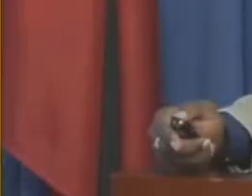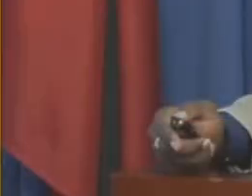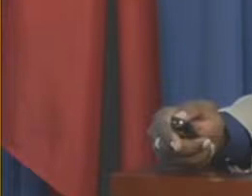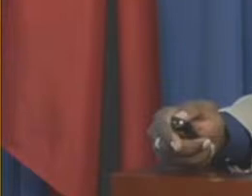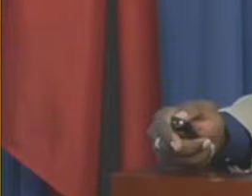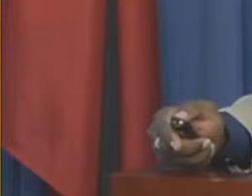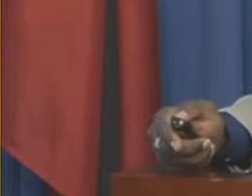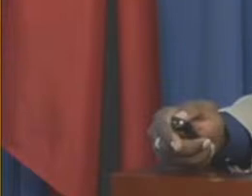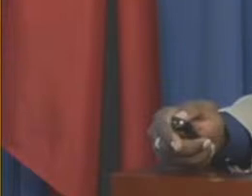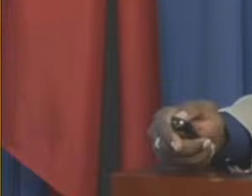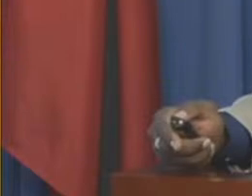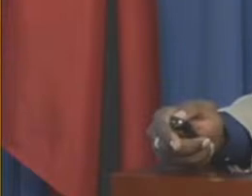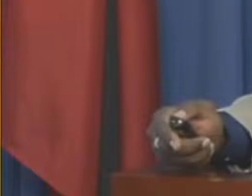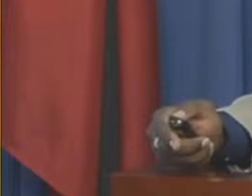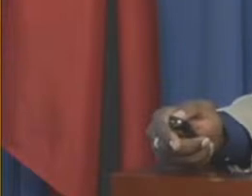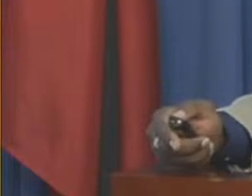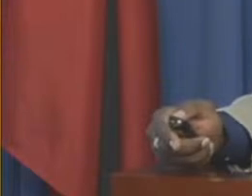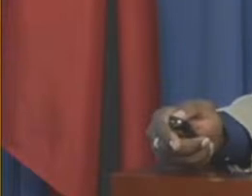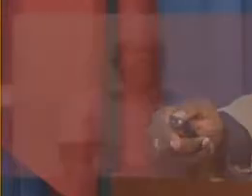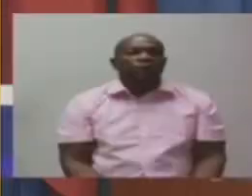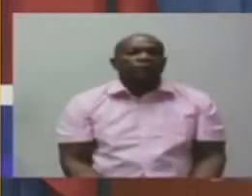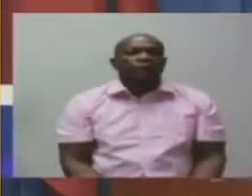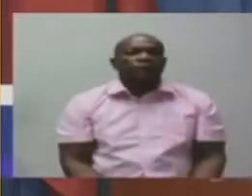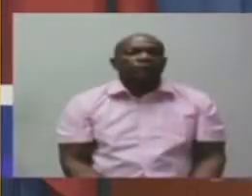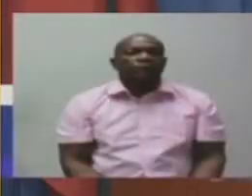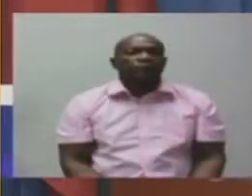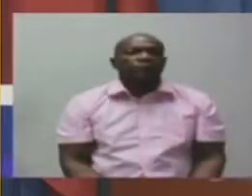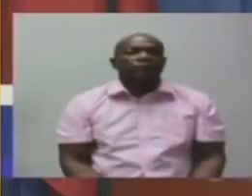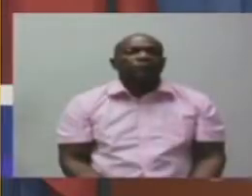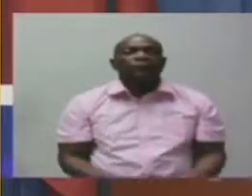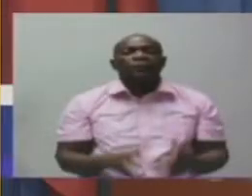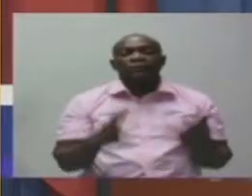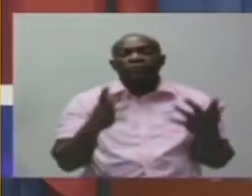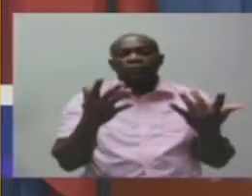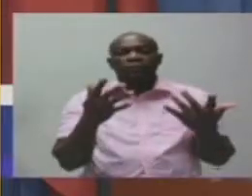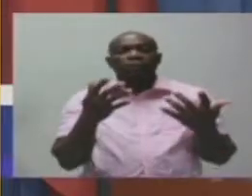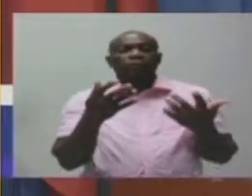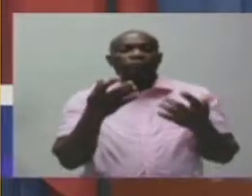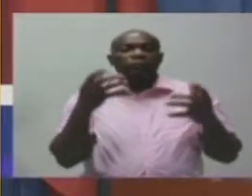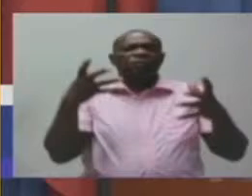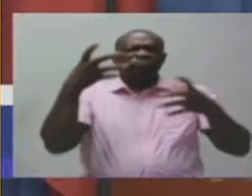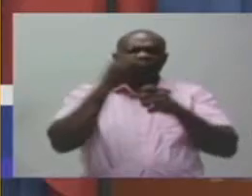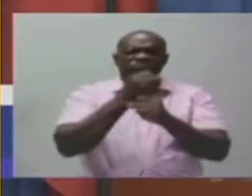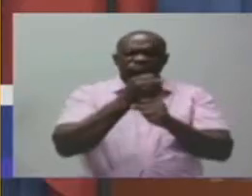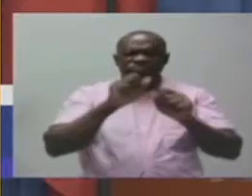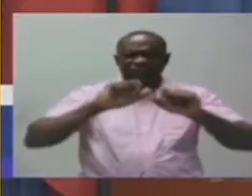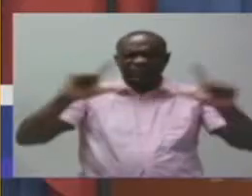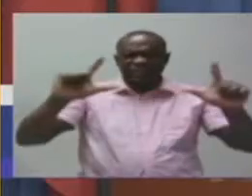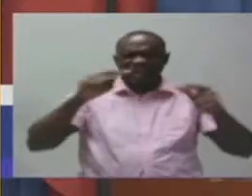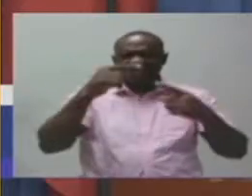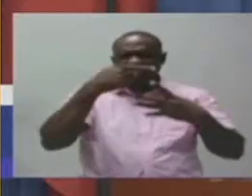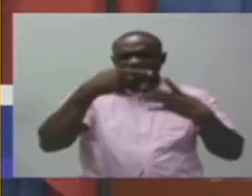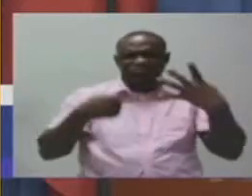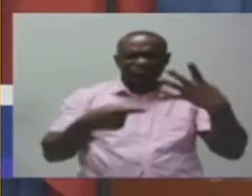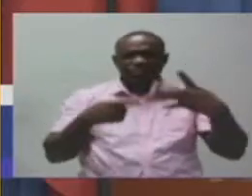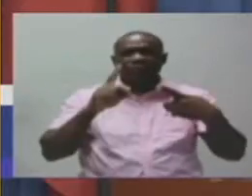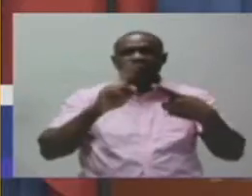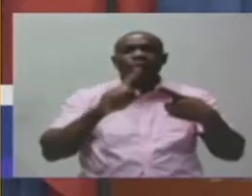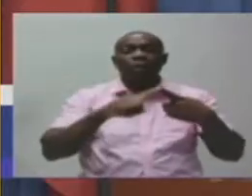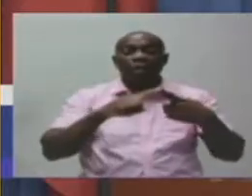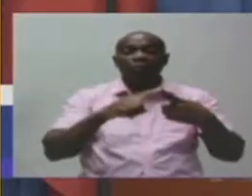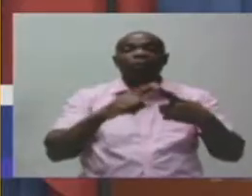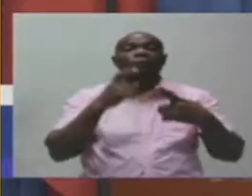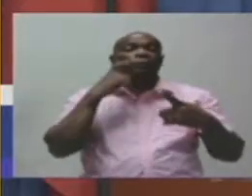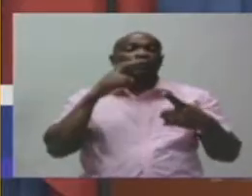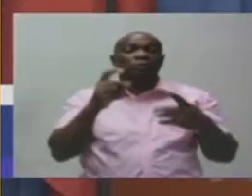are available to us, and the additional protection of the vaccination, which is really one of the key strategies